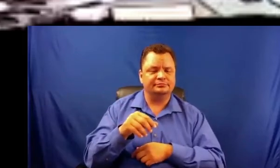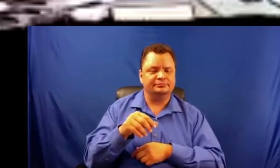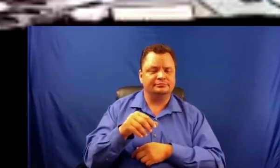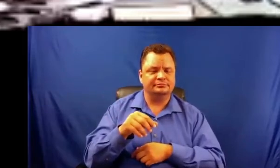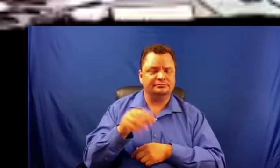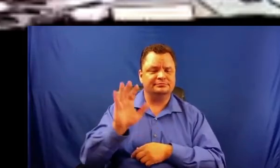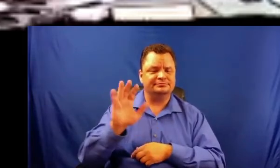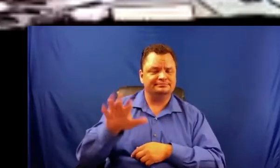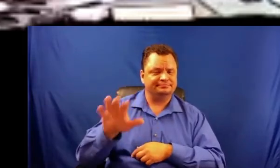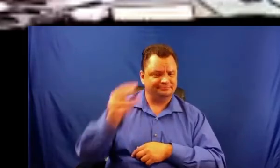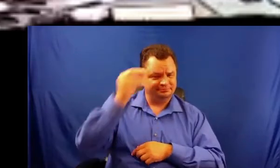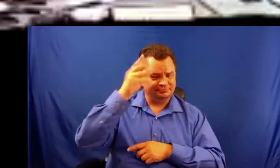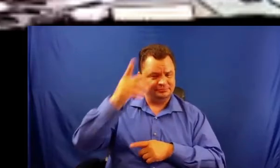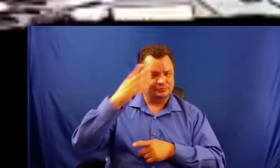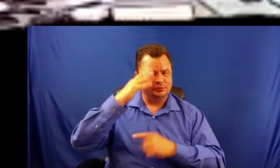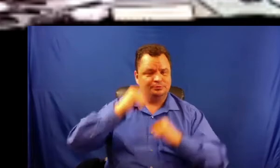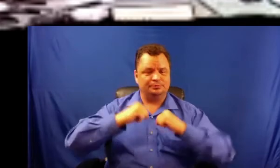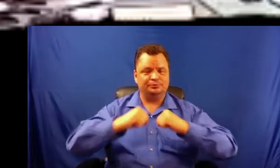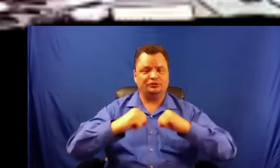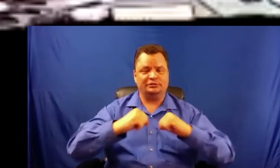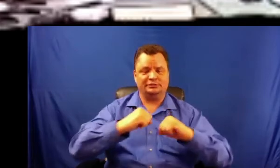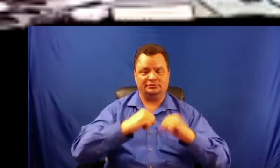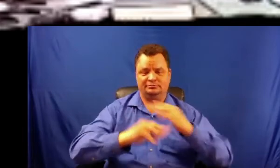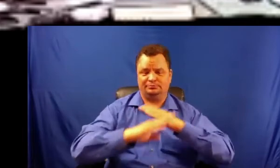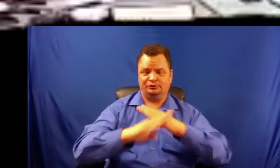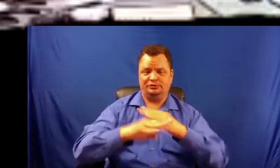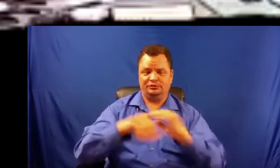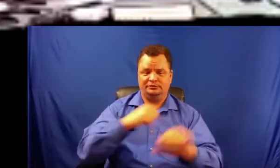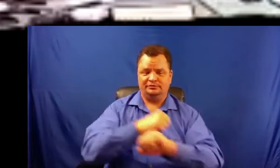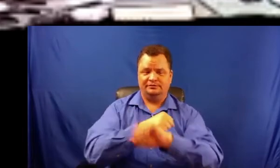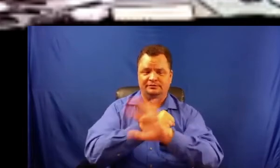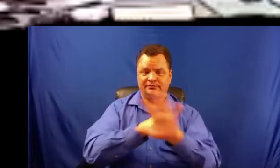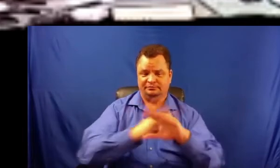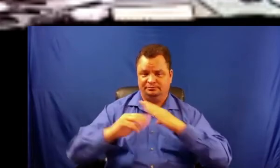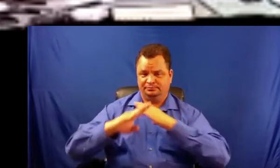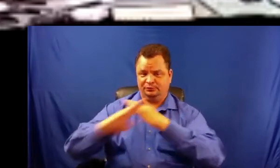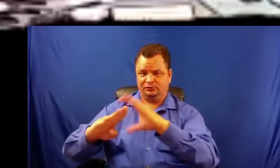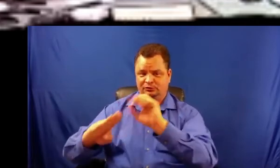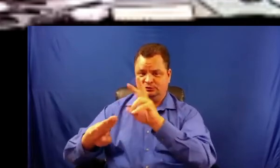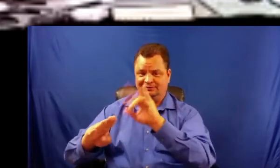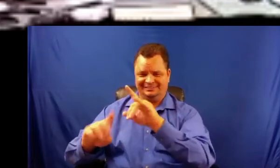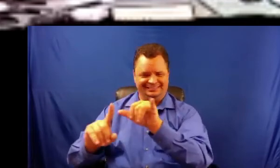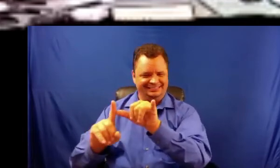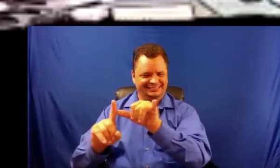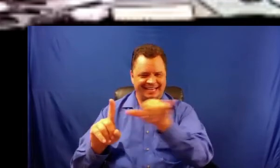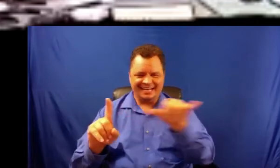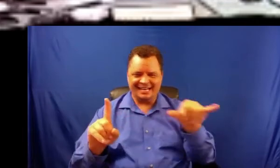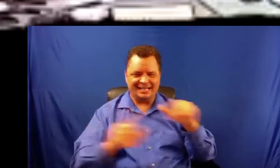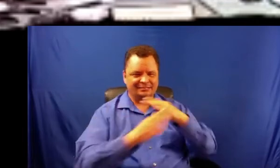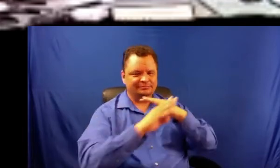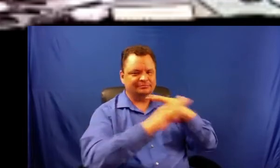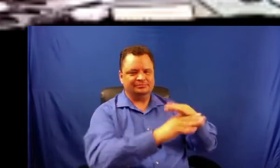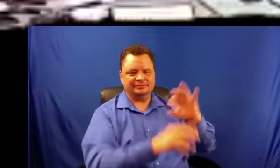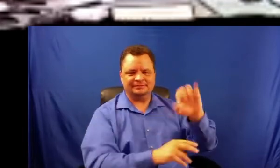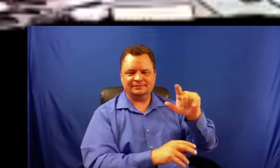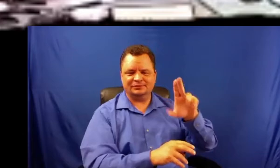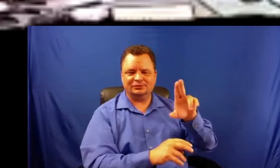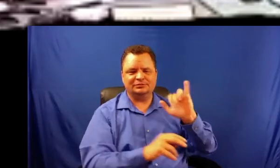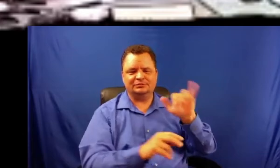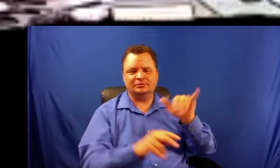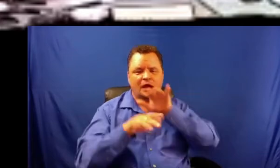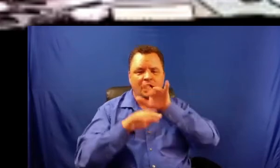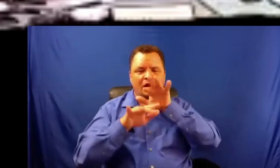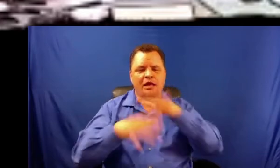work for other respiratory viruses, right? They're all transmitted in droplets. So when you put your mask on, you're not only preventing